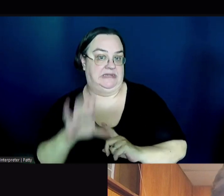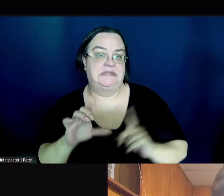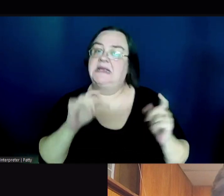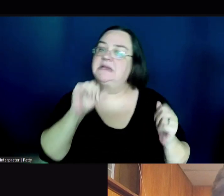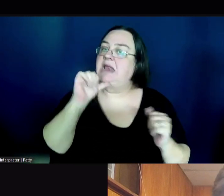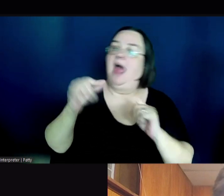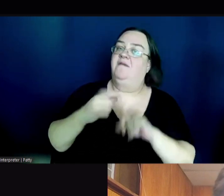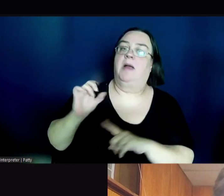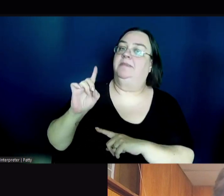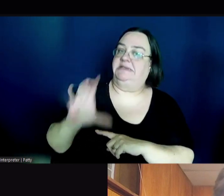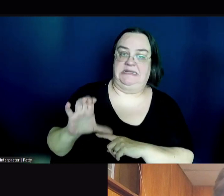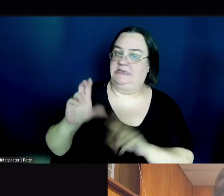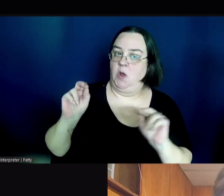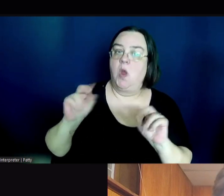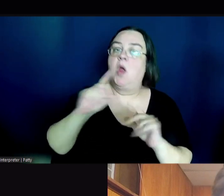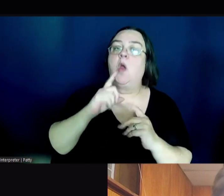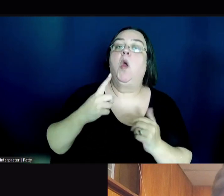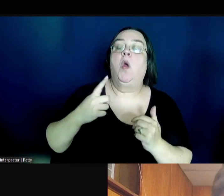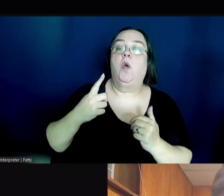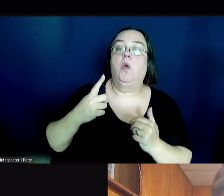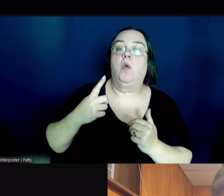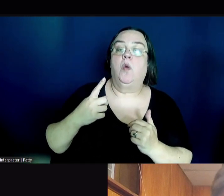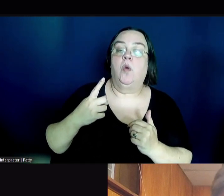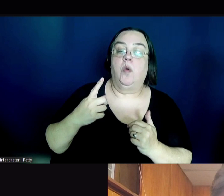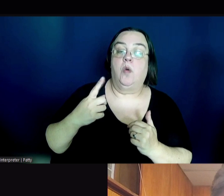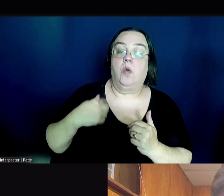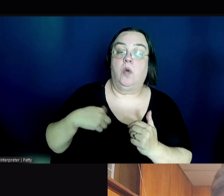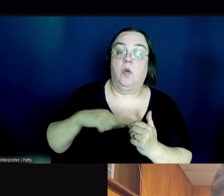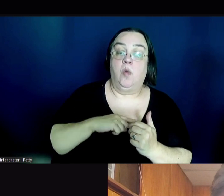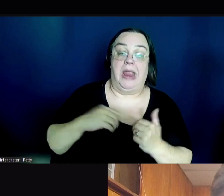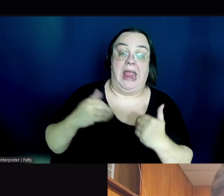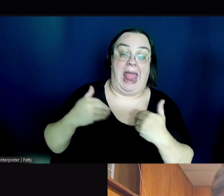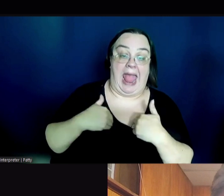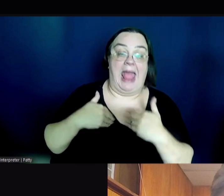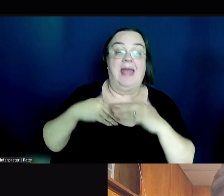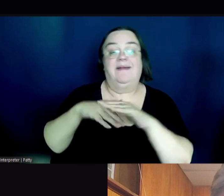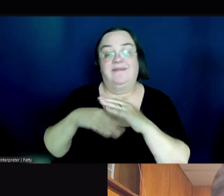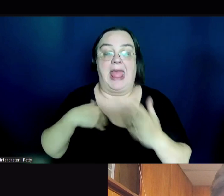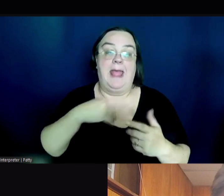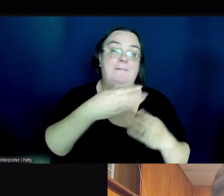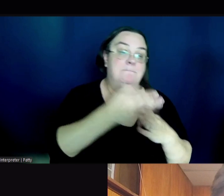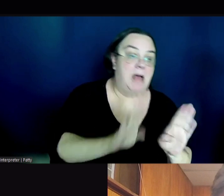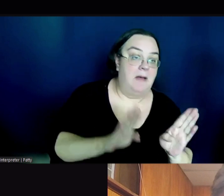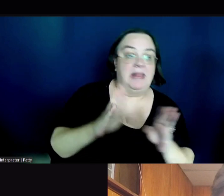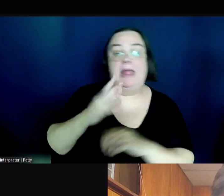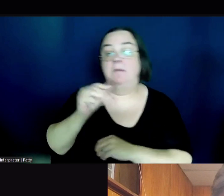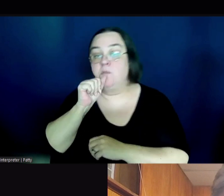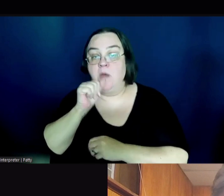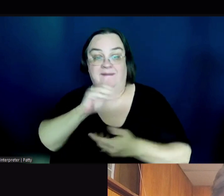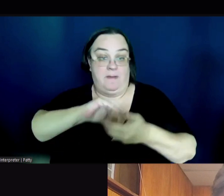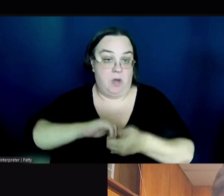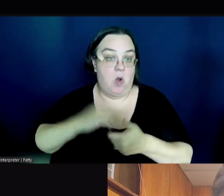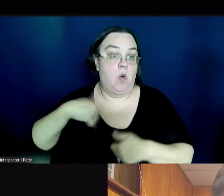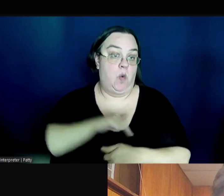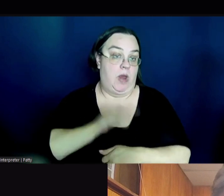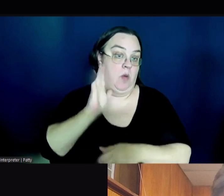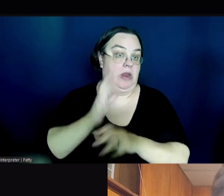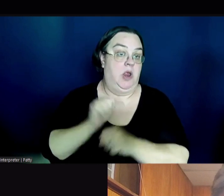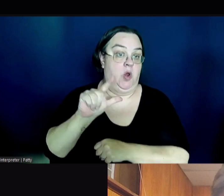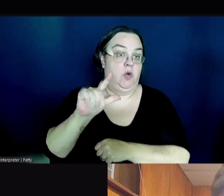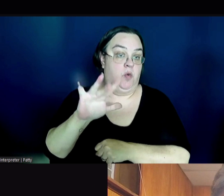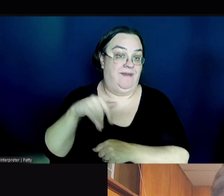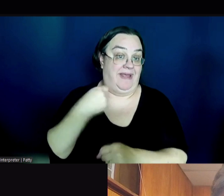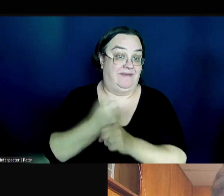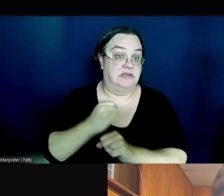DC. So we entered into a public-private partnership. So we will receive 25 years of lease